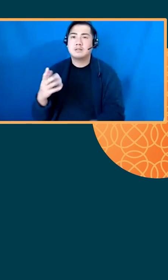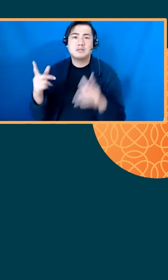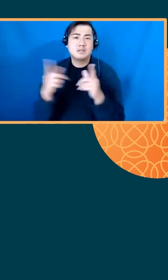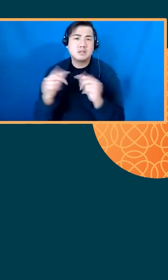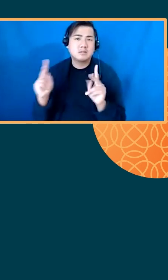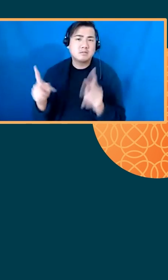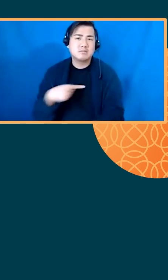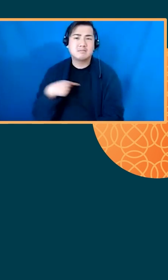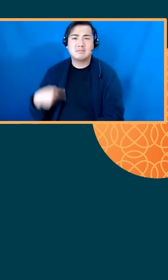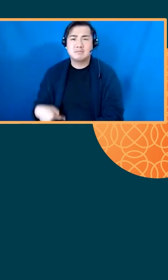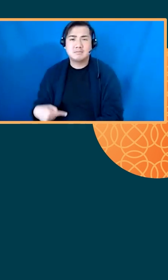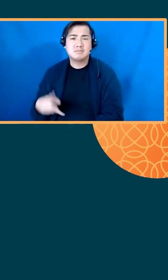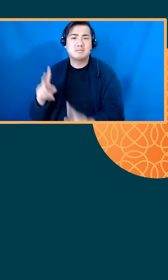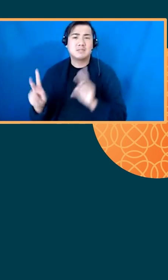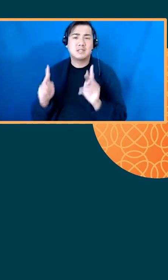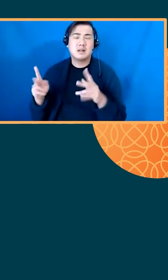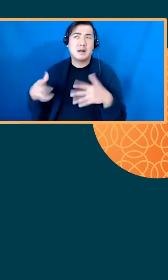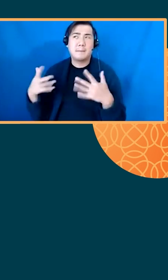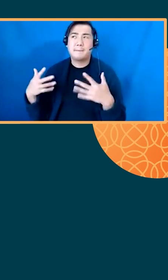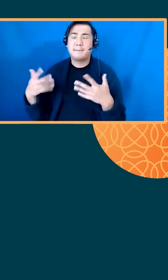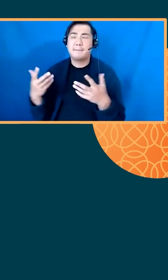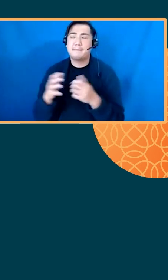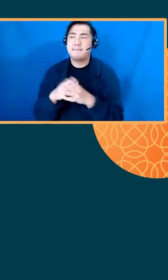Japanese, Chinese, where